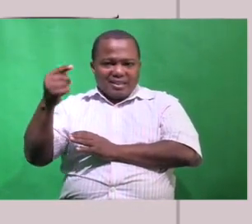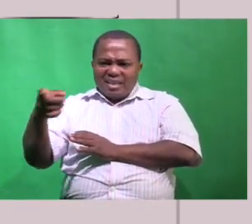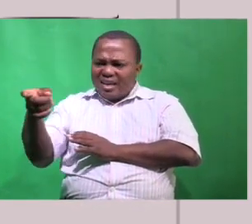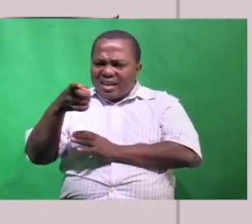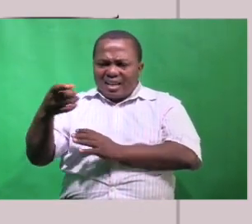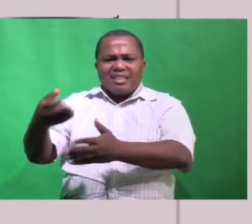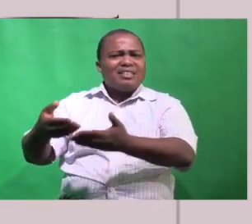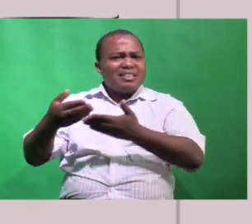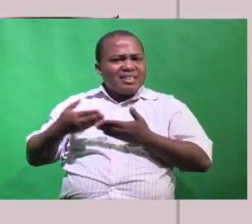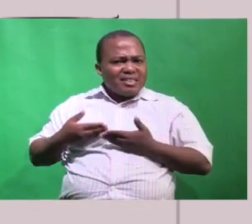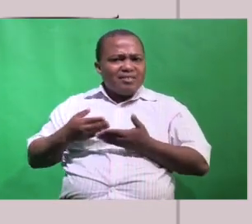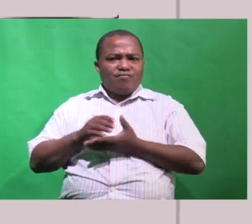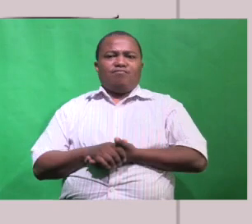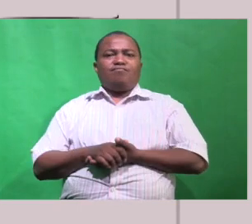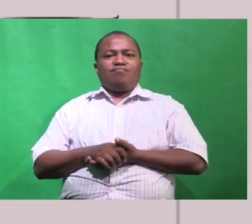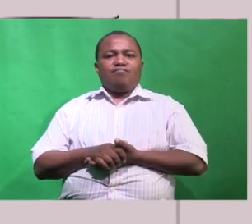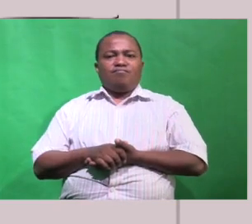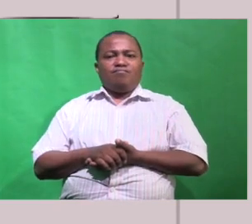receivable